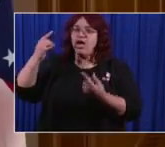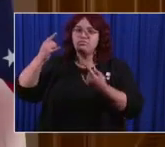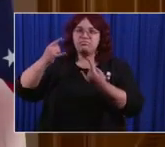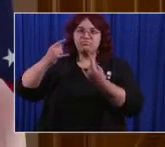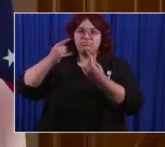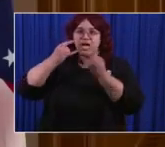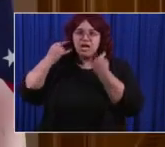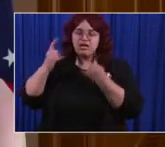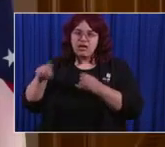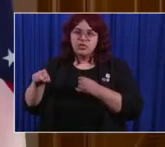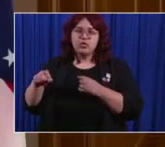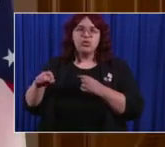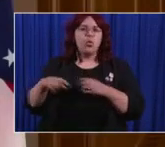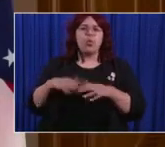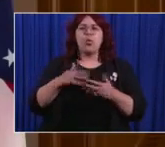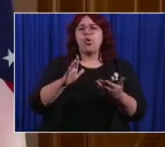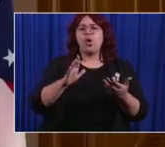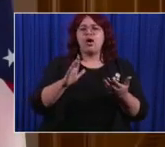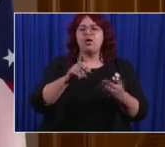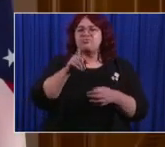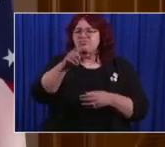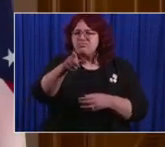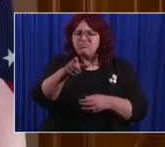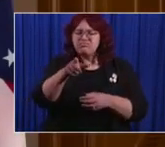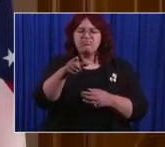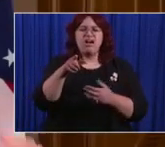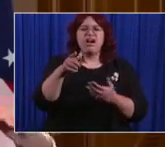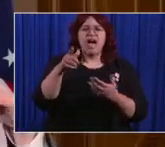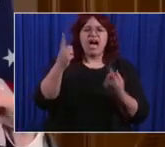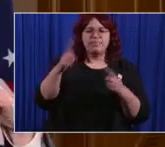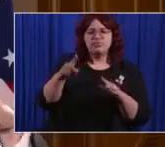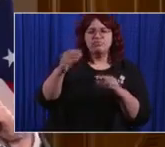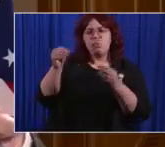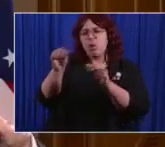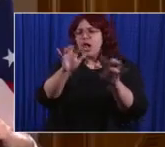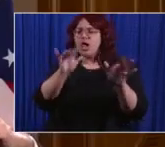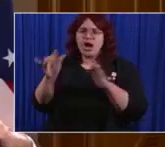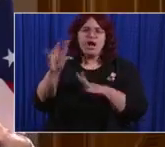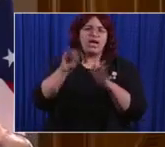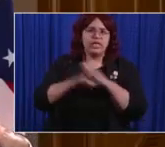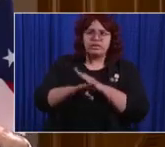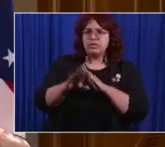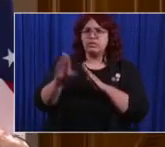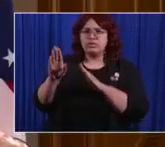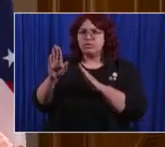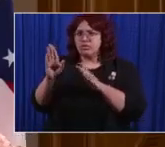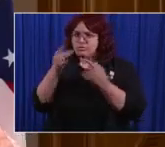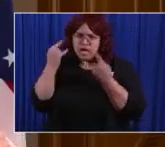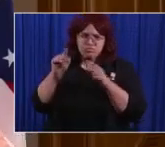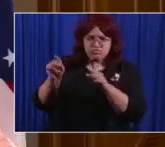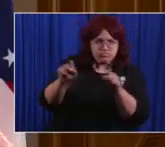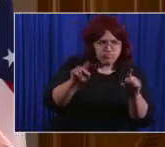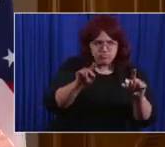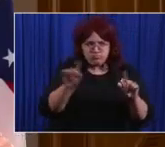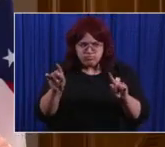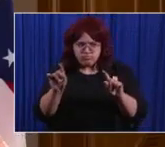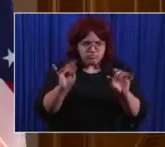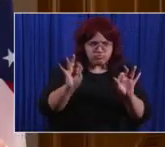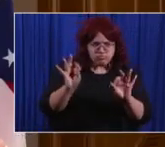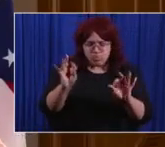about 89% compliance in retail. But once this CDC new guidance